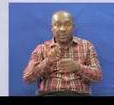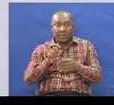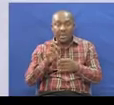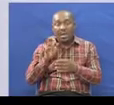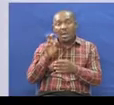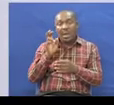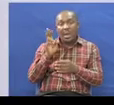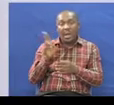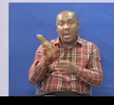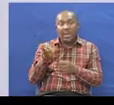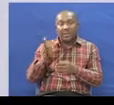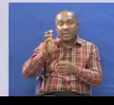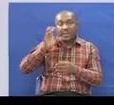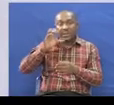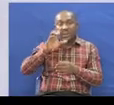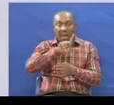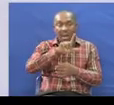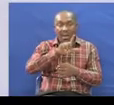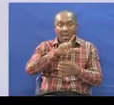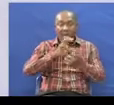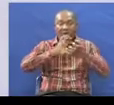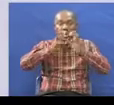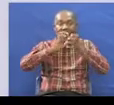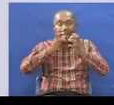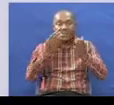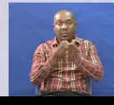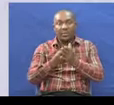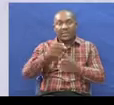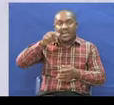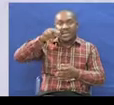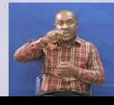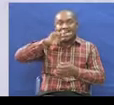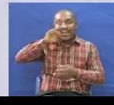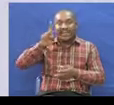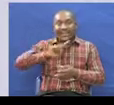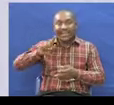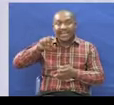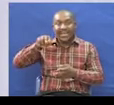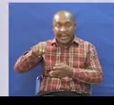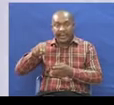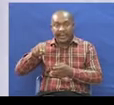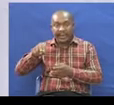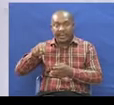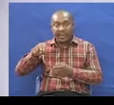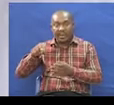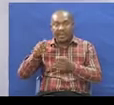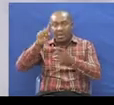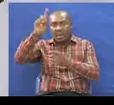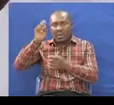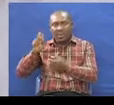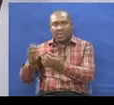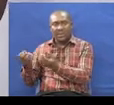react with, we say that react with zinc granules. When they react with zinc granules, what will be